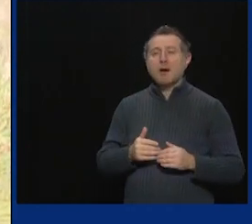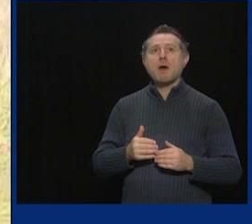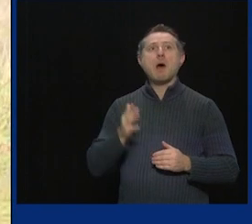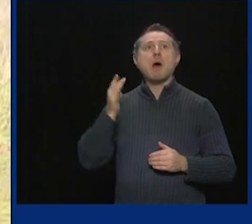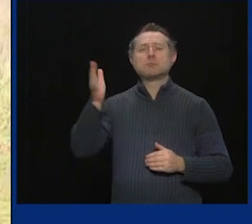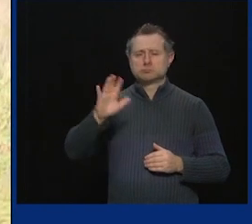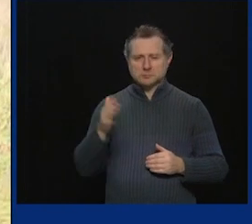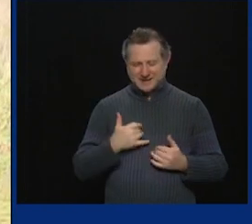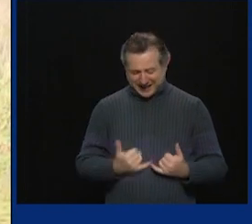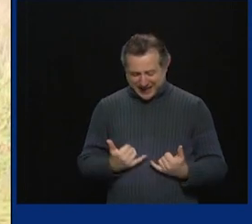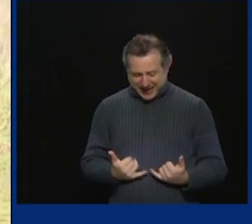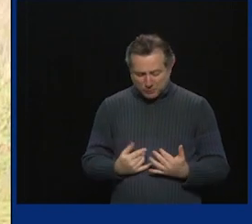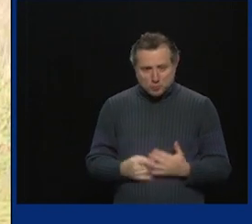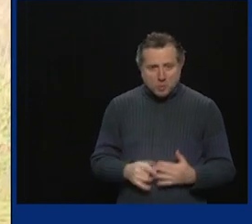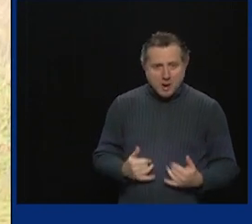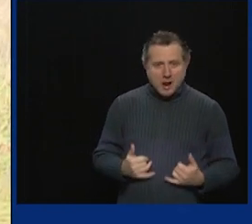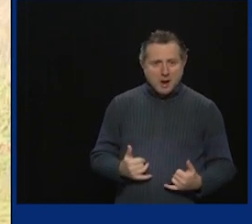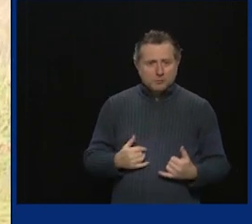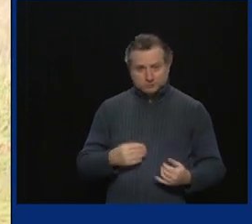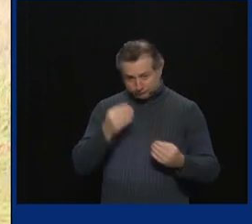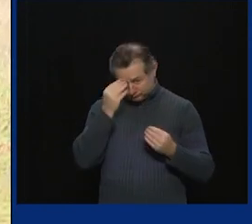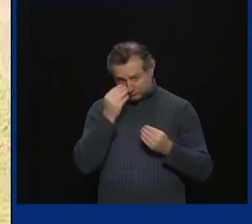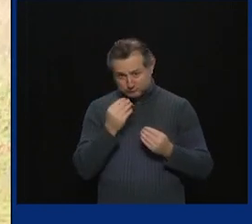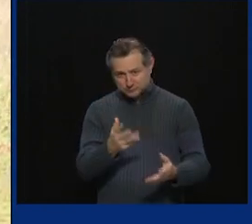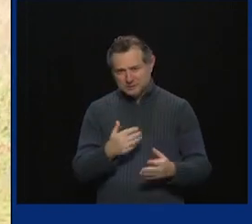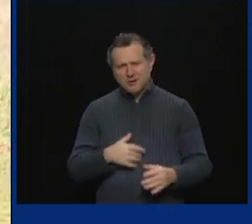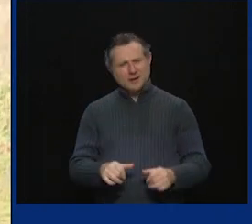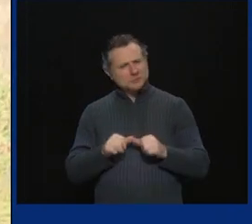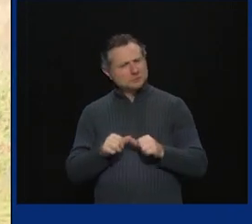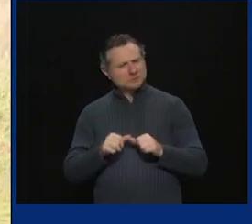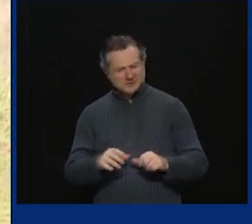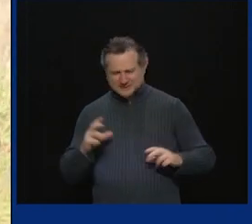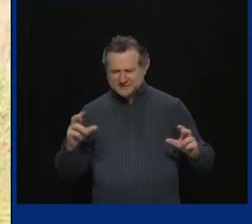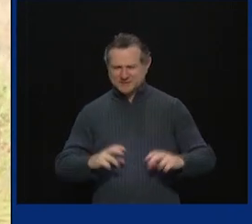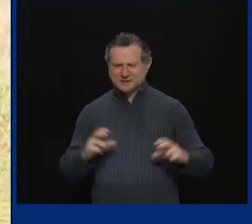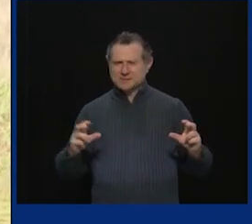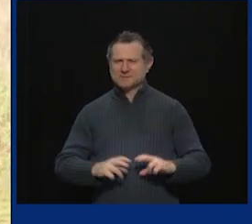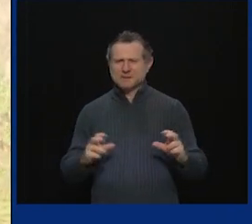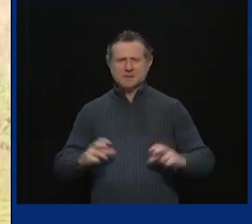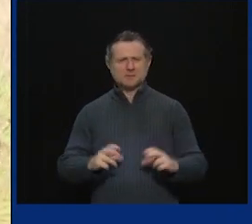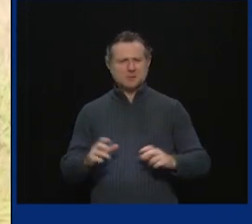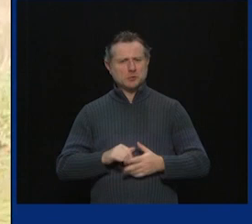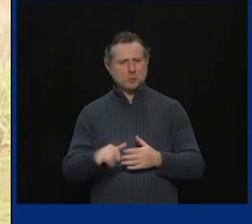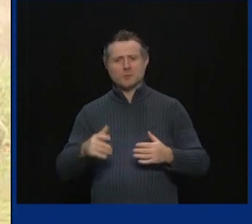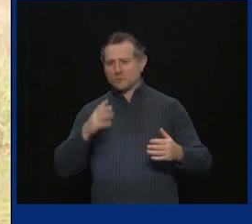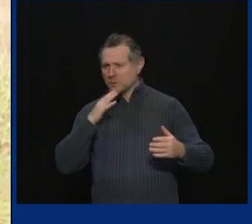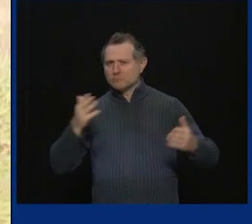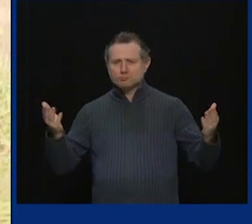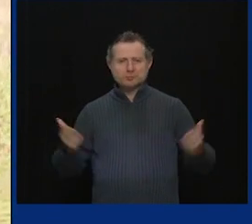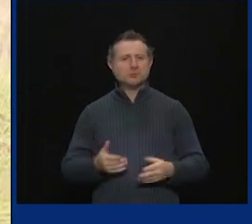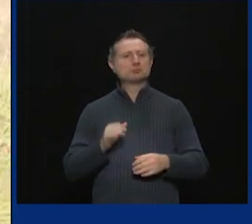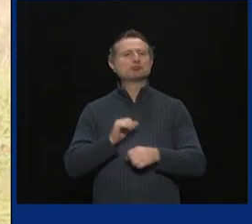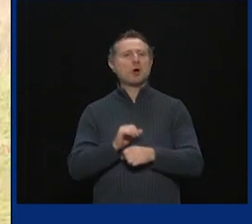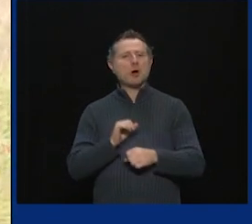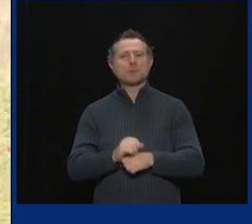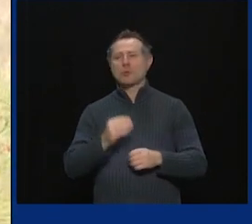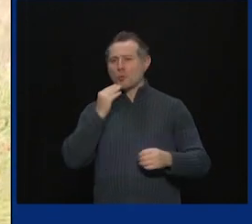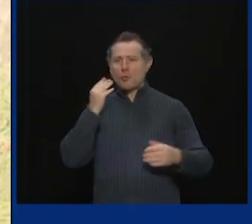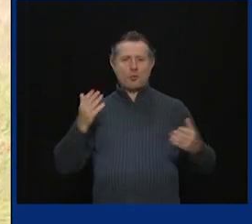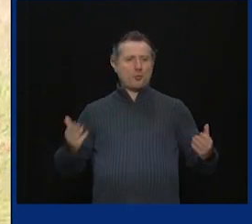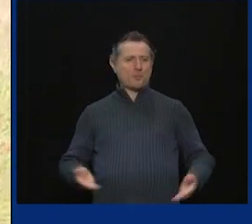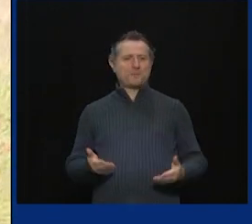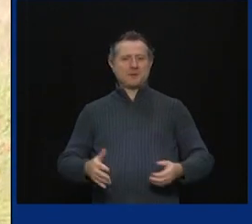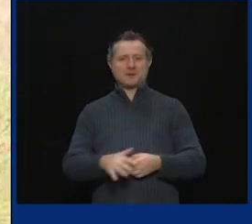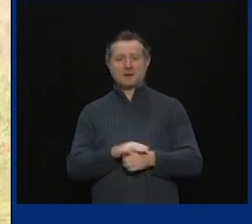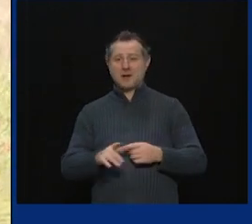you, I'm going to continue making these investments in the state of New York. We're going to bring jobs home right here in upstate as well. And I